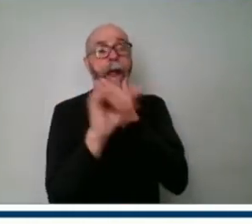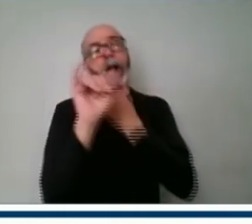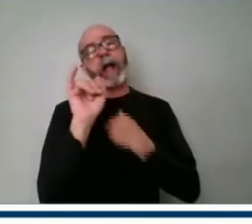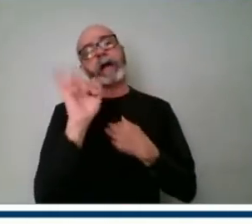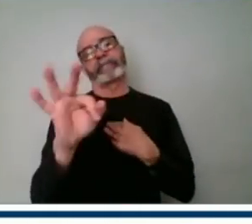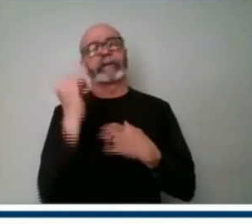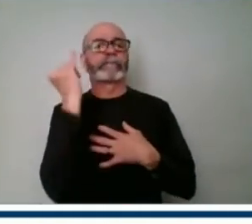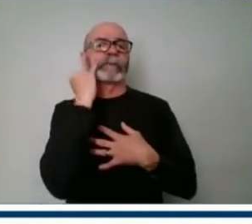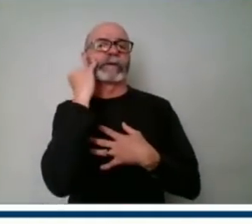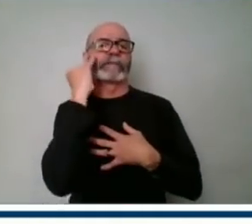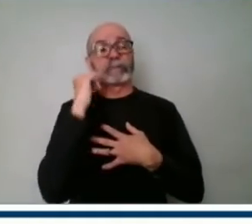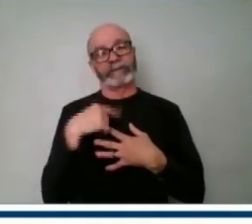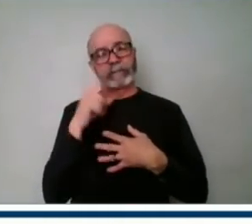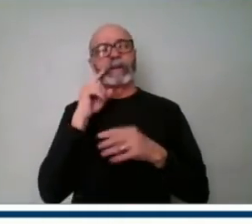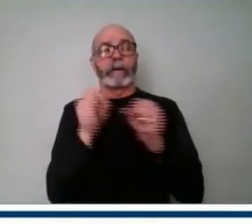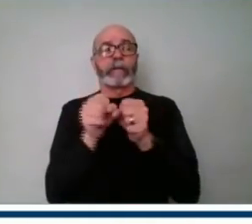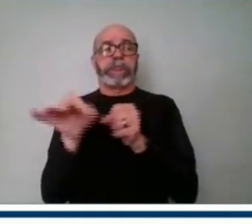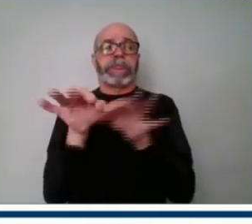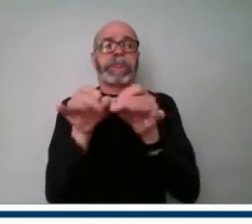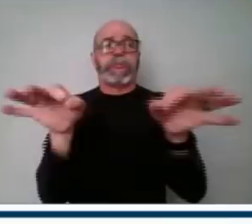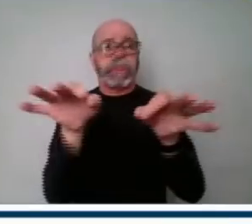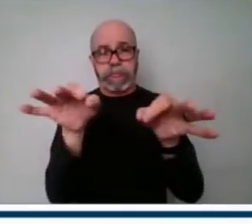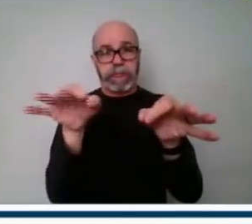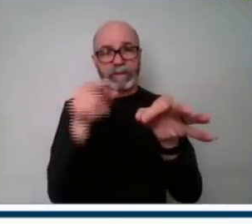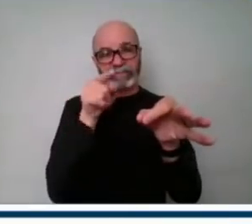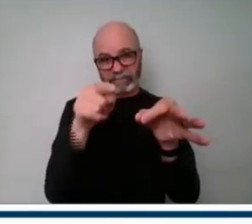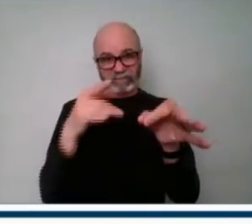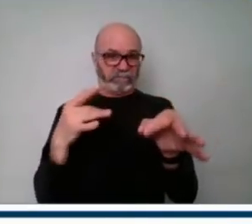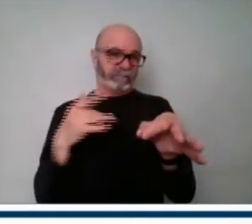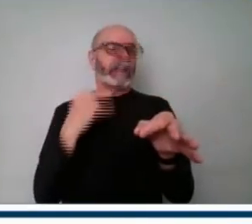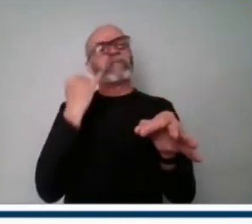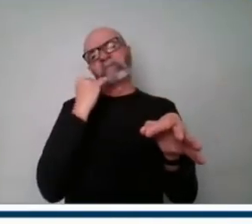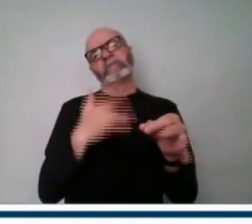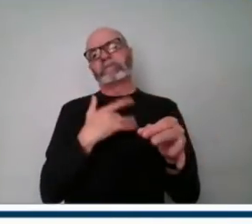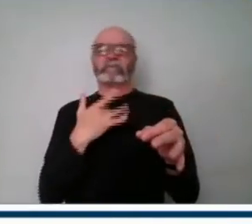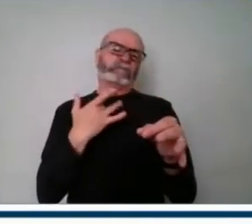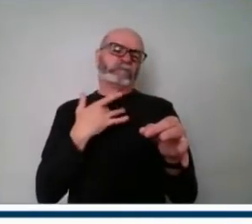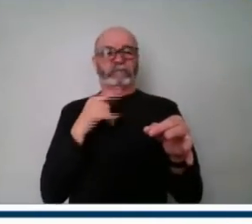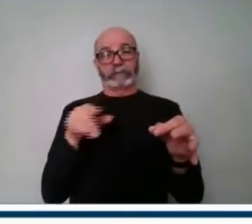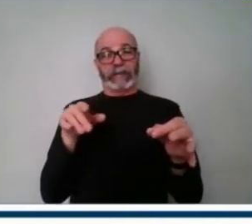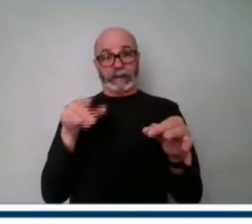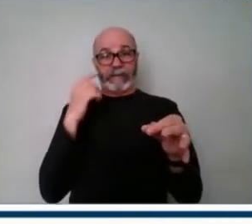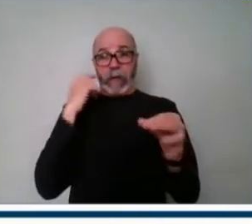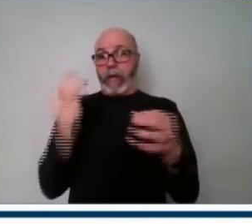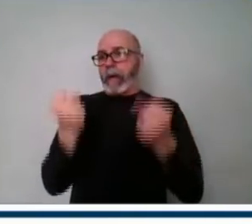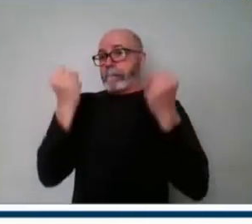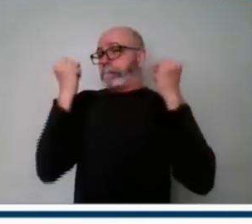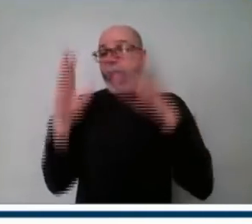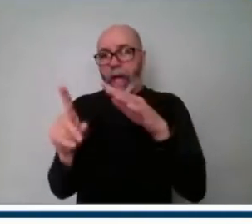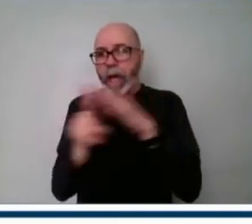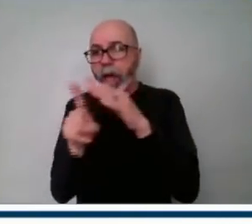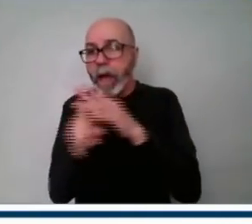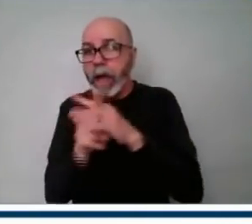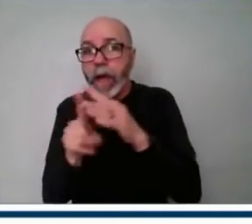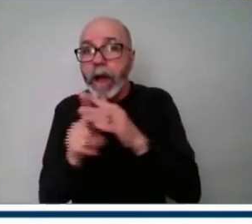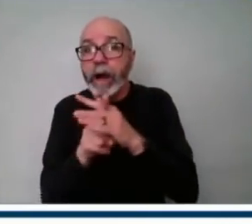there a number in mind, or some kind of a cluster that